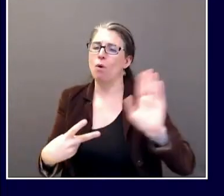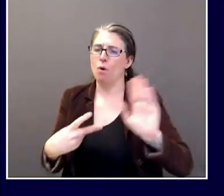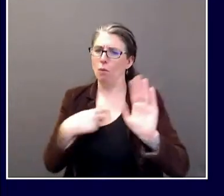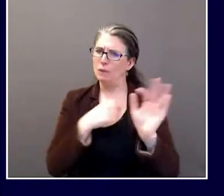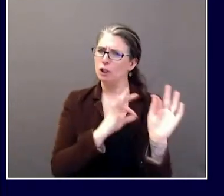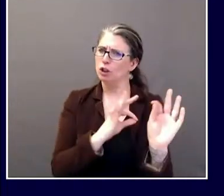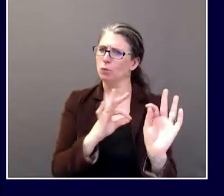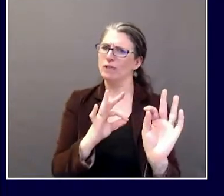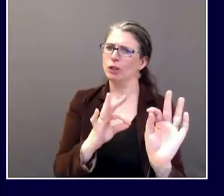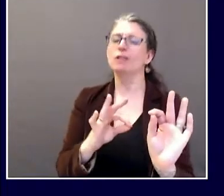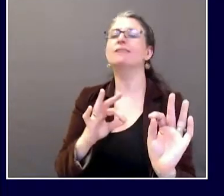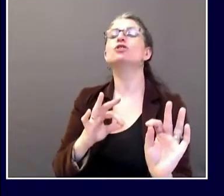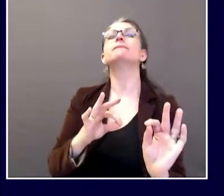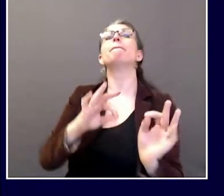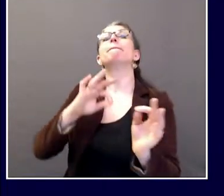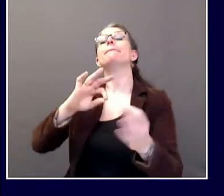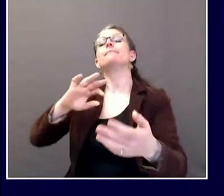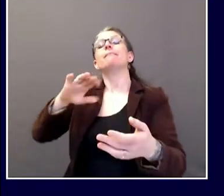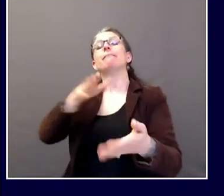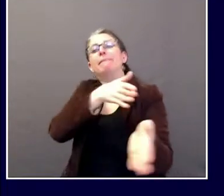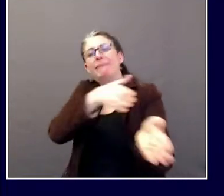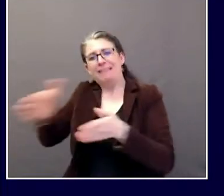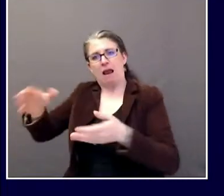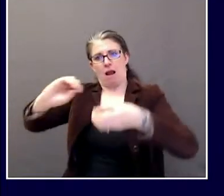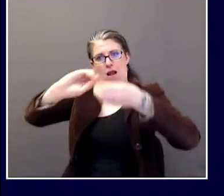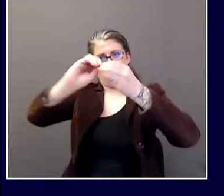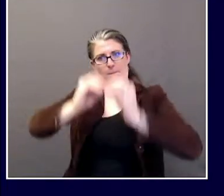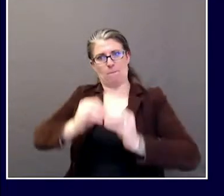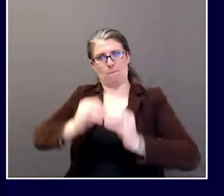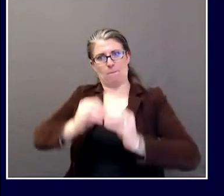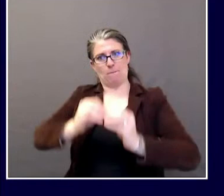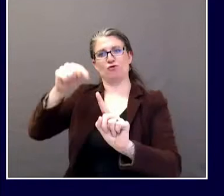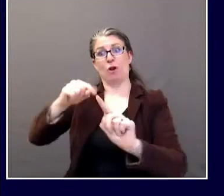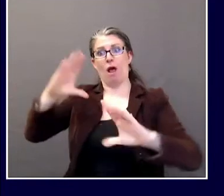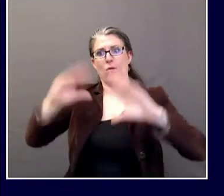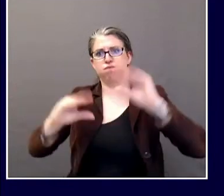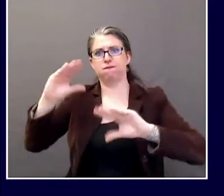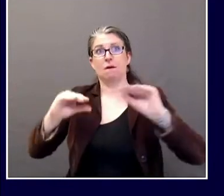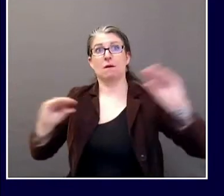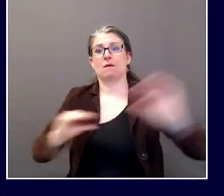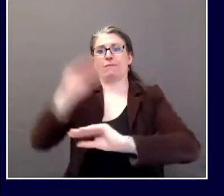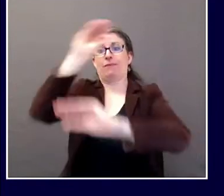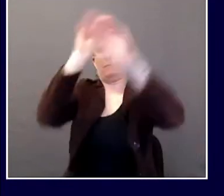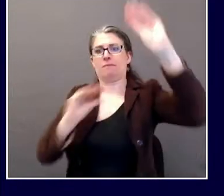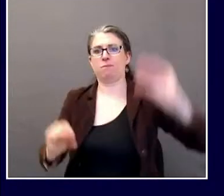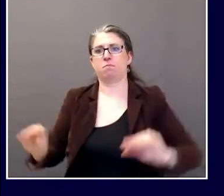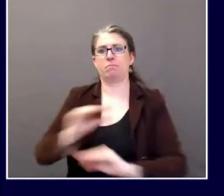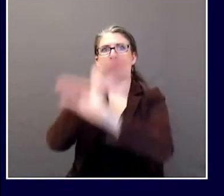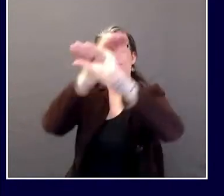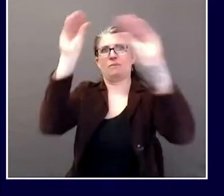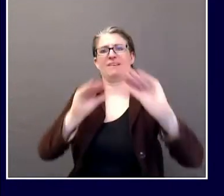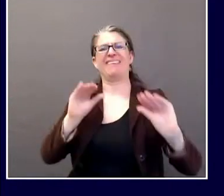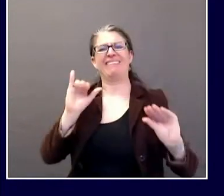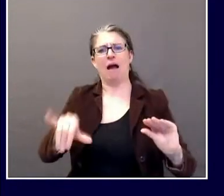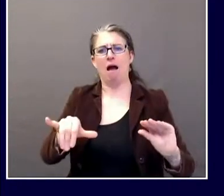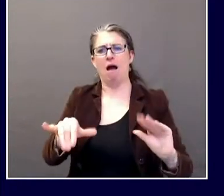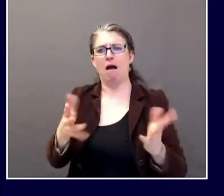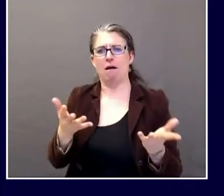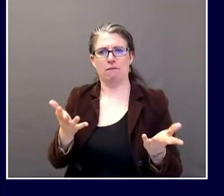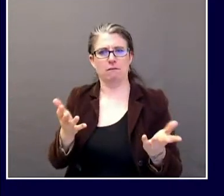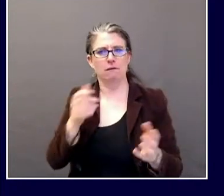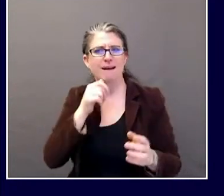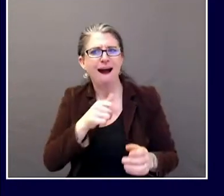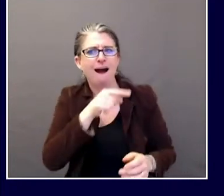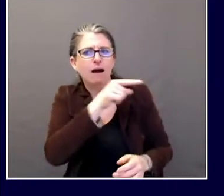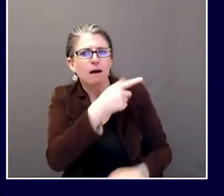hundred tabs on it. I'm going to turn over to Brian Sullivan next. Thanks, Dr. Shah. We talk about being